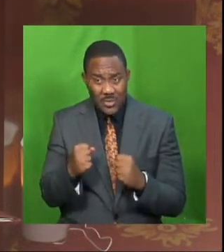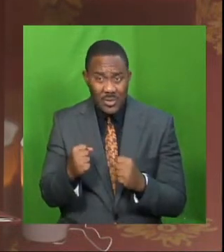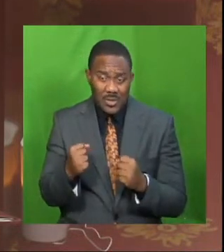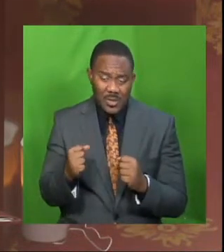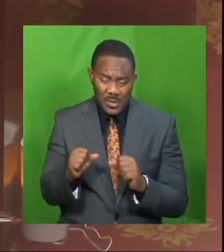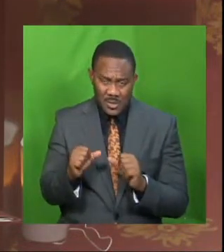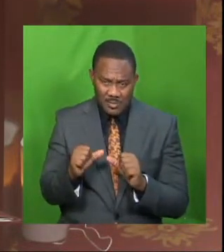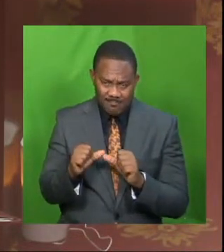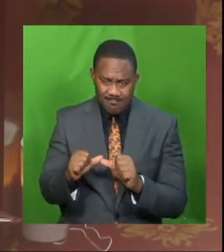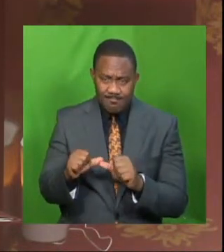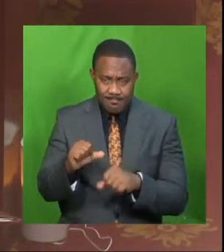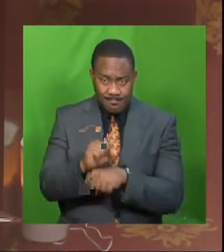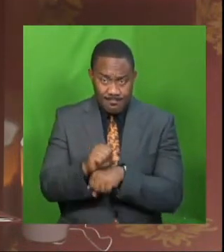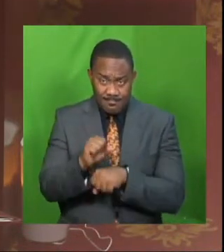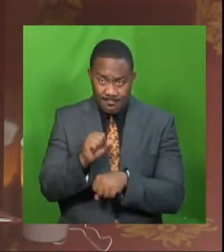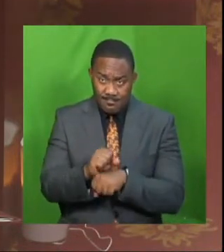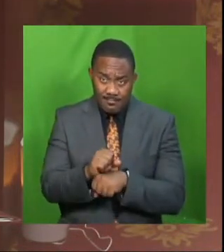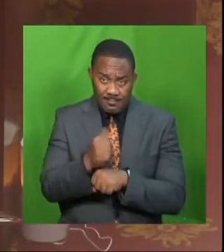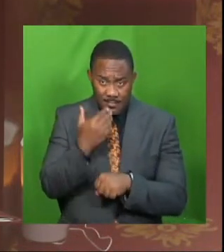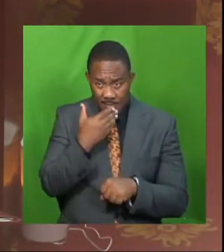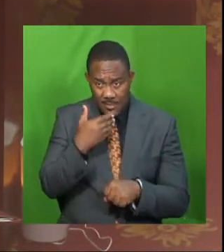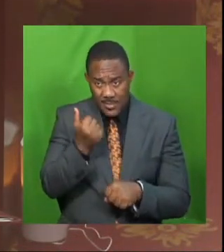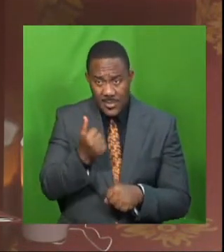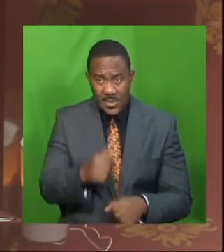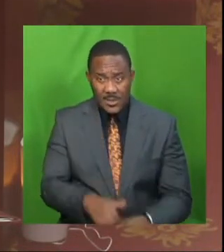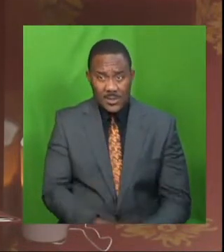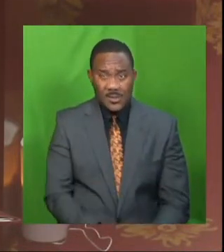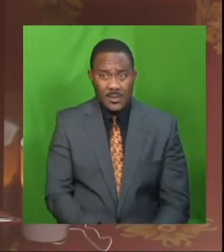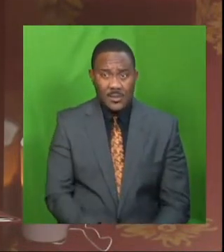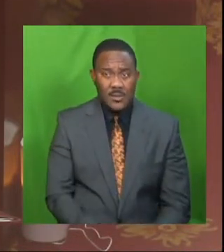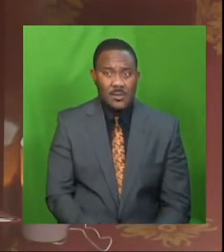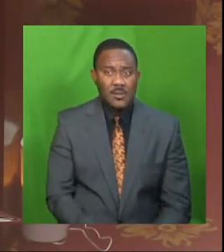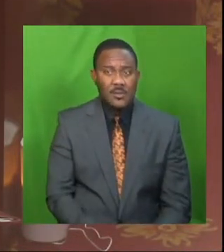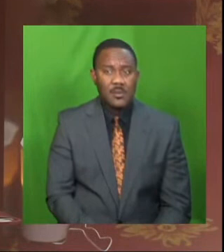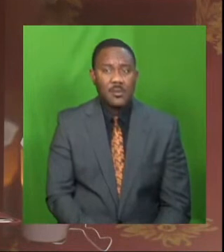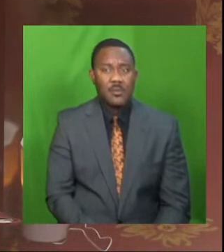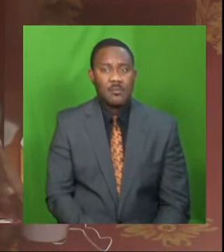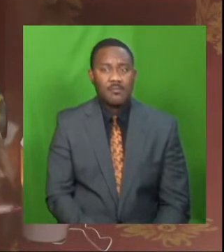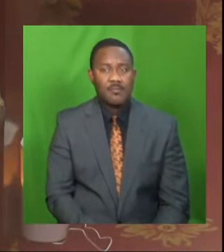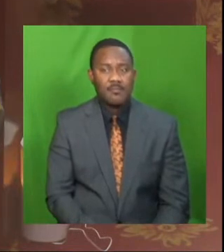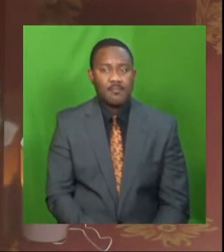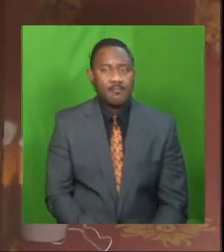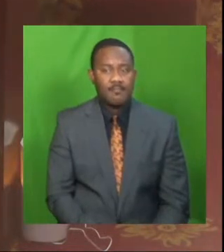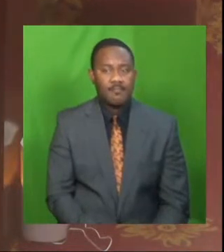do their job better than they are doing currently. I thank you, Mr. Speaker.